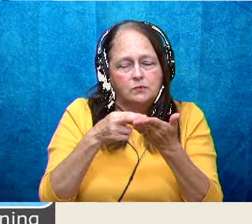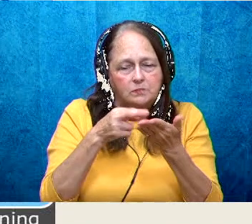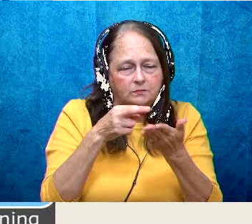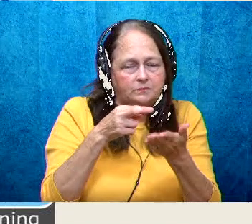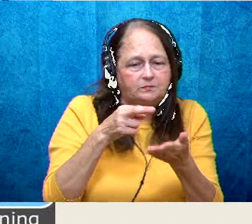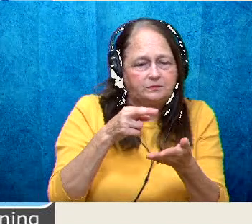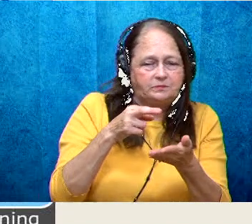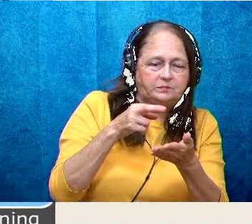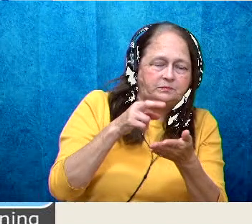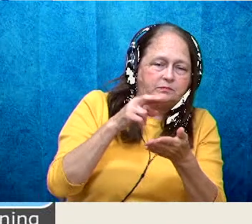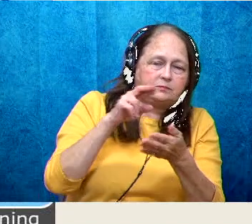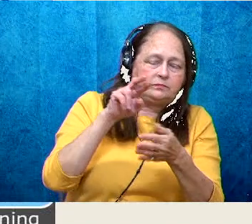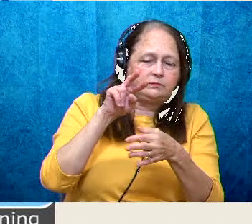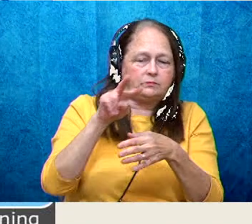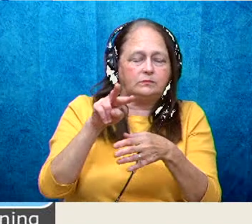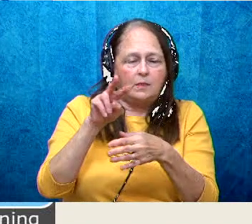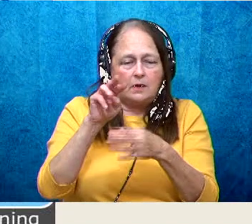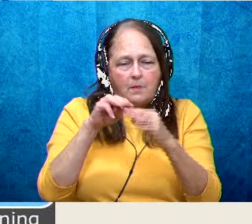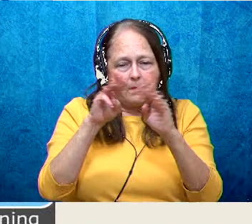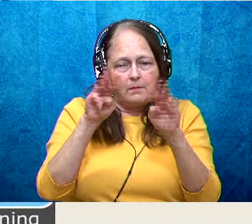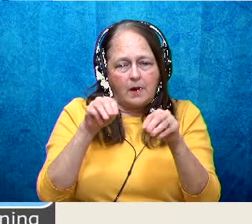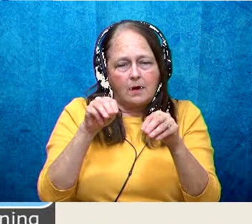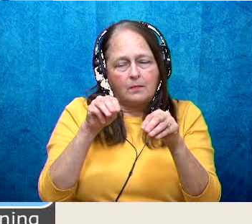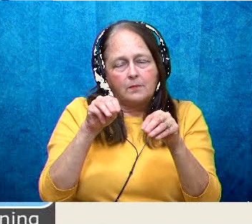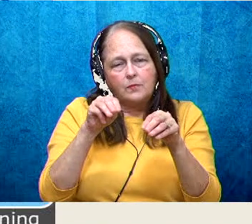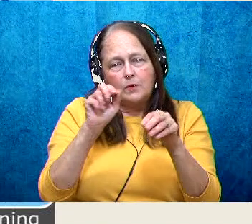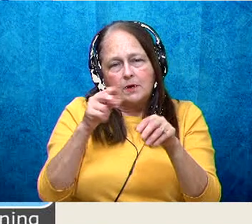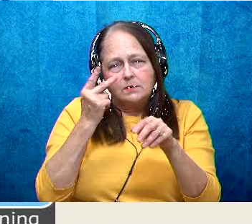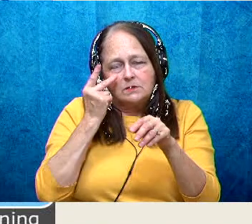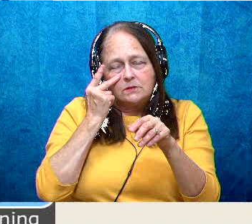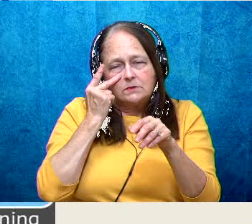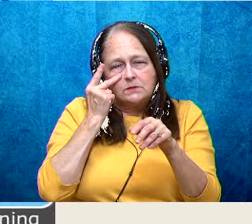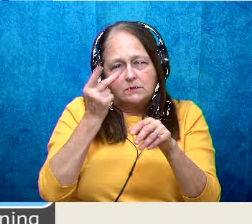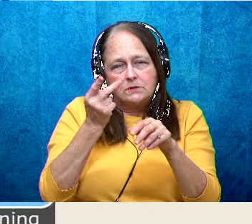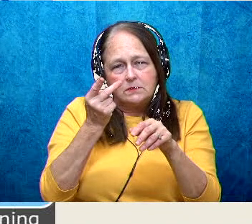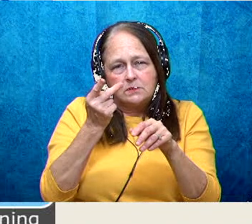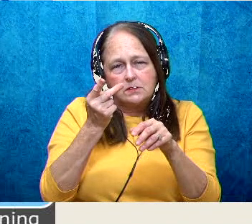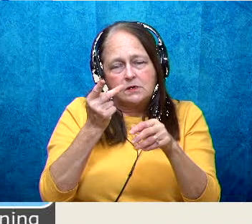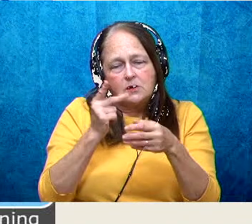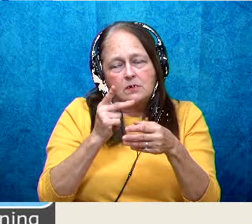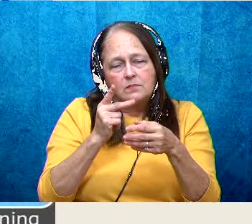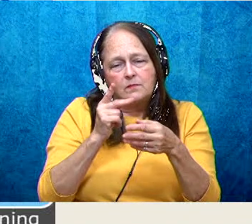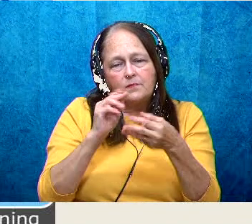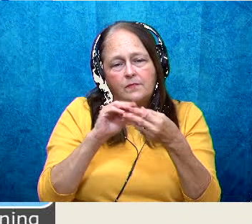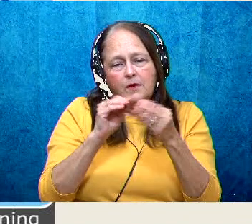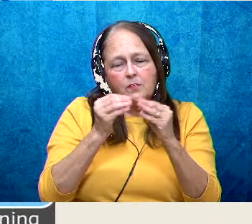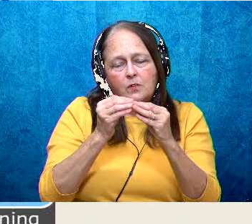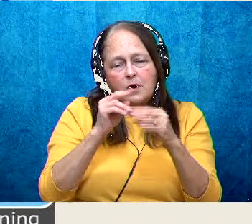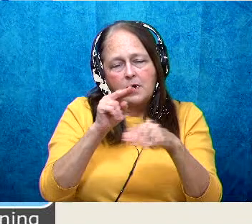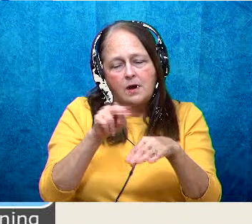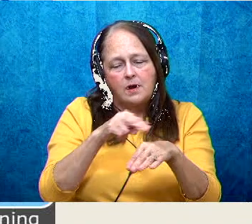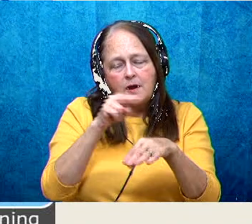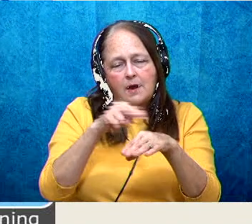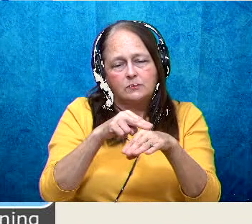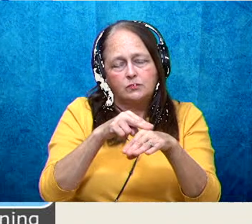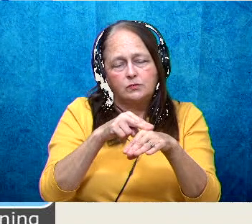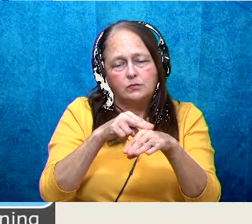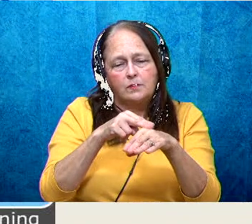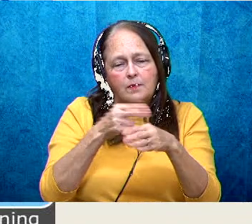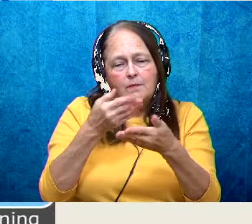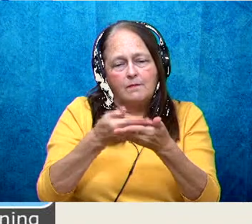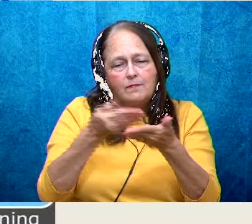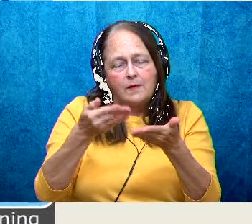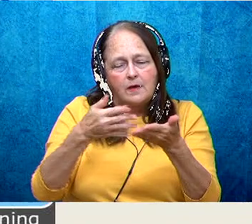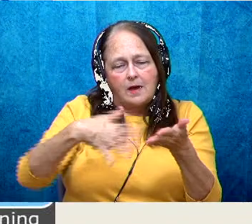region. Looking at this map, you can see that there are a number of natural resources for